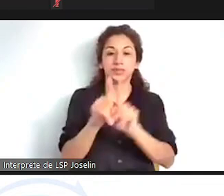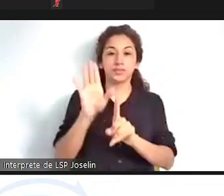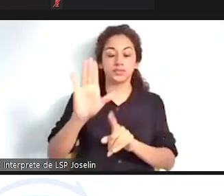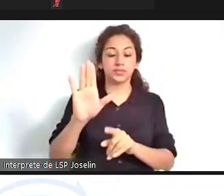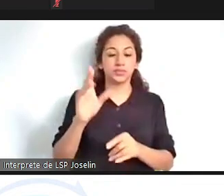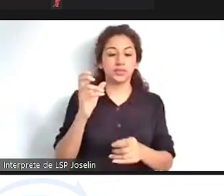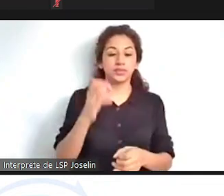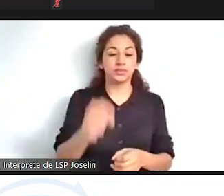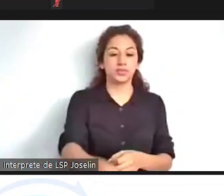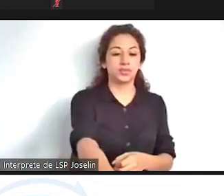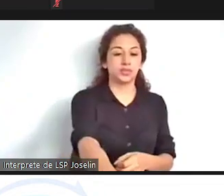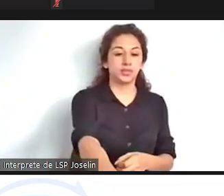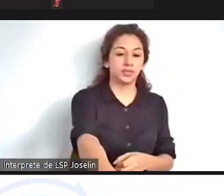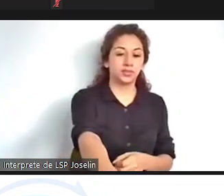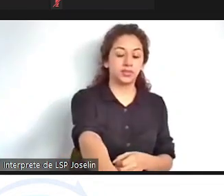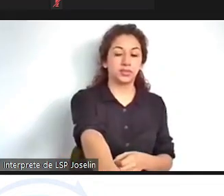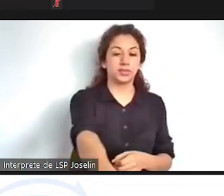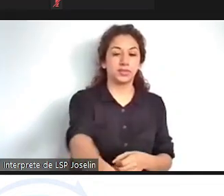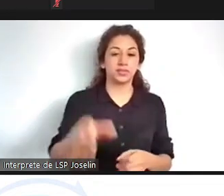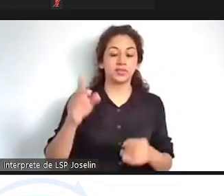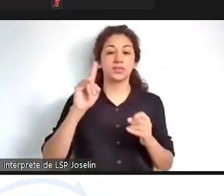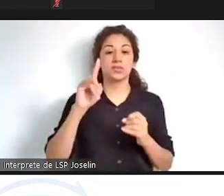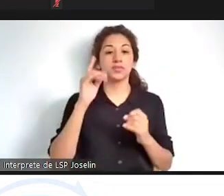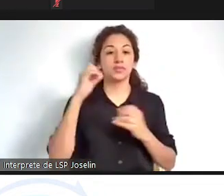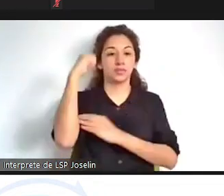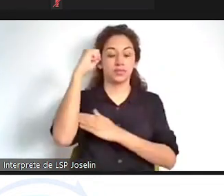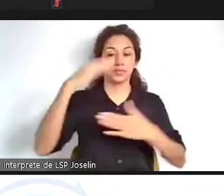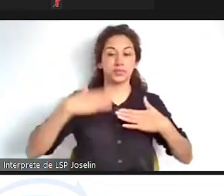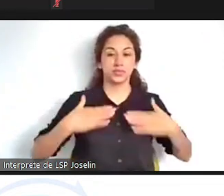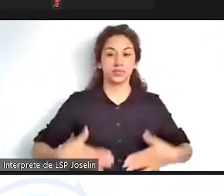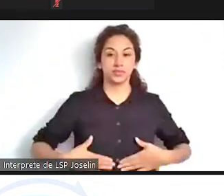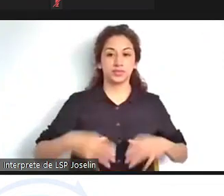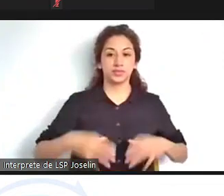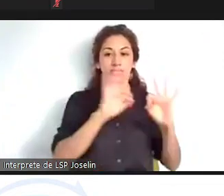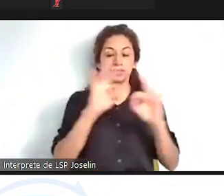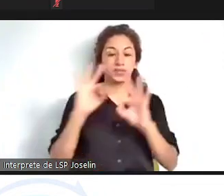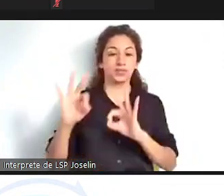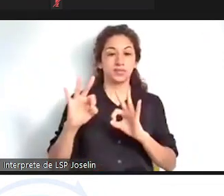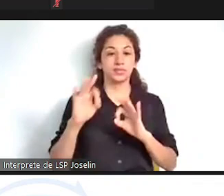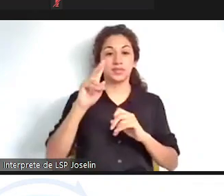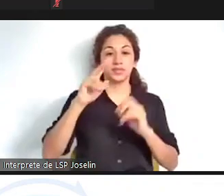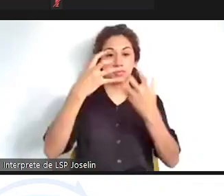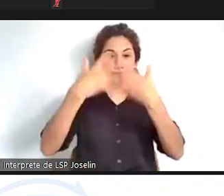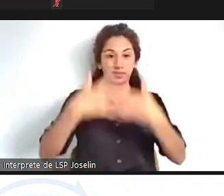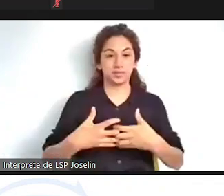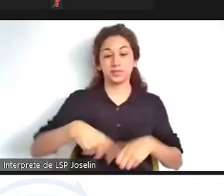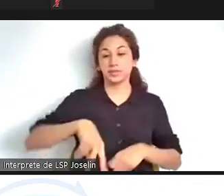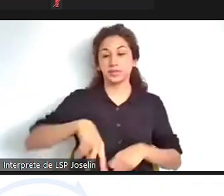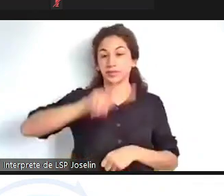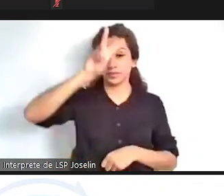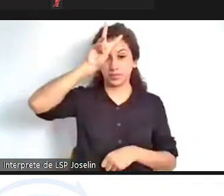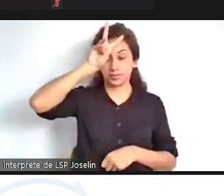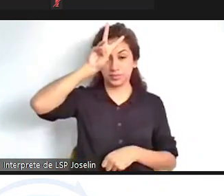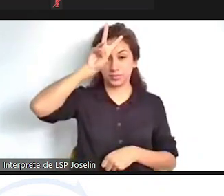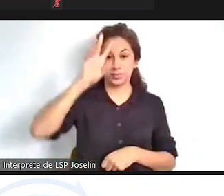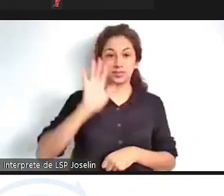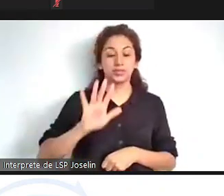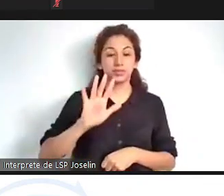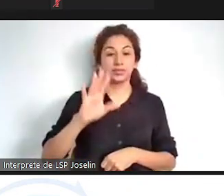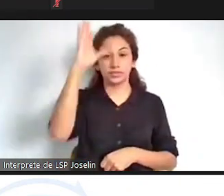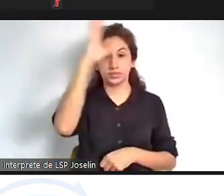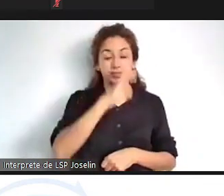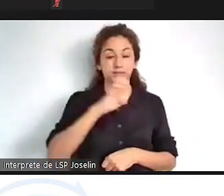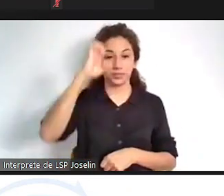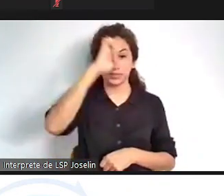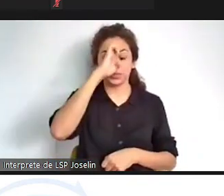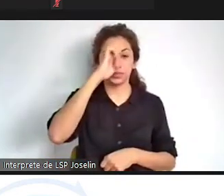their suppliers to respect human rights so the peruvian companies that